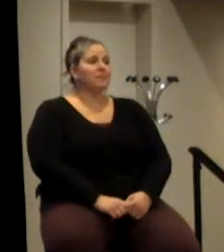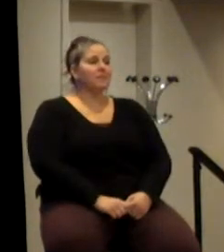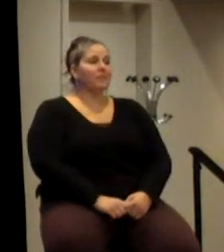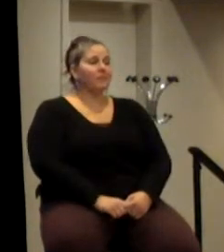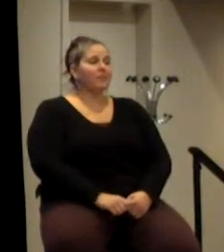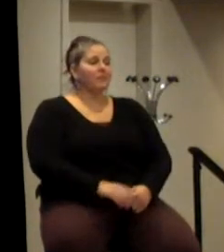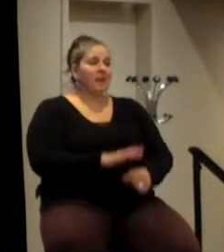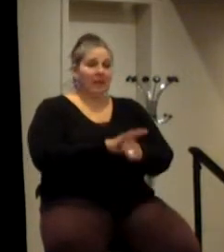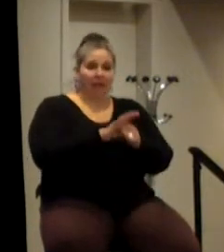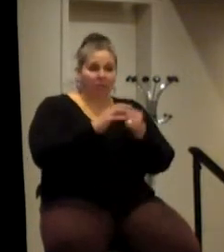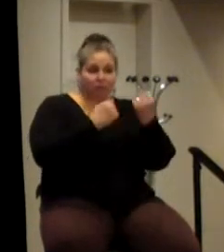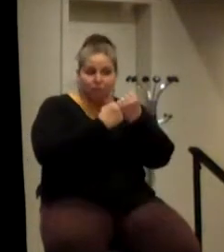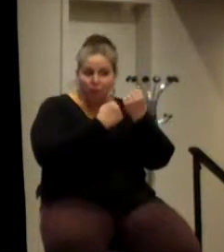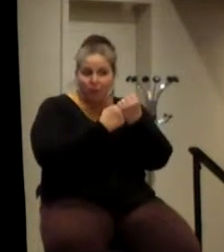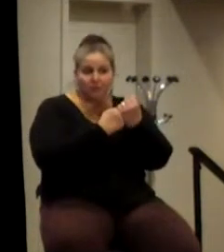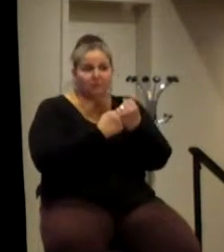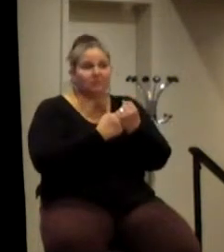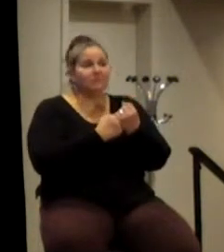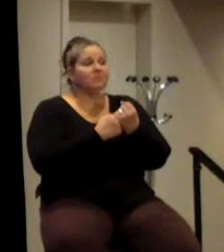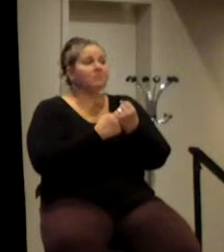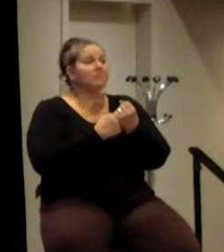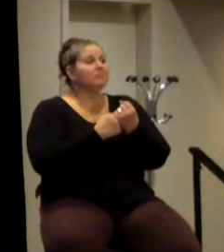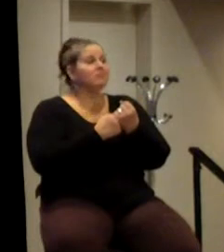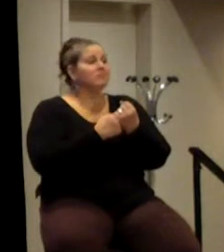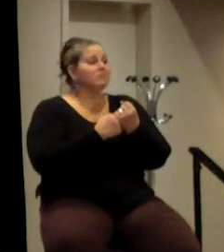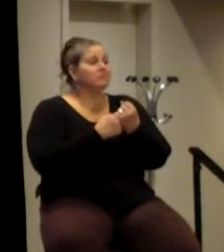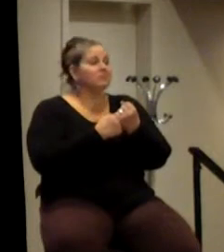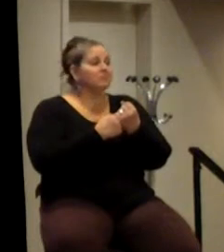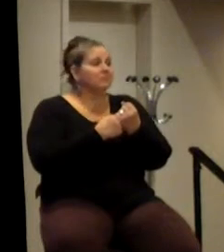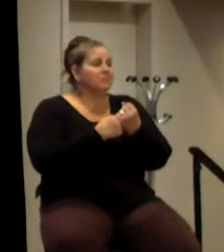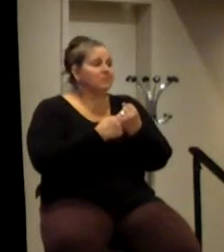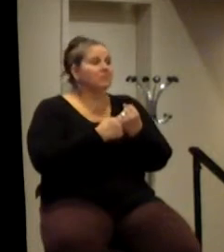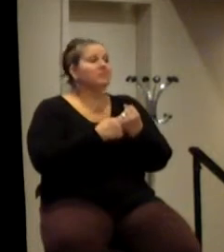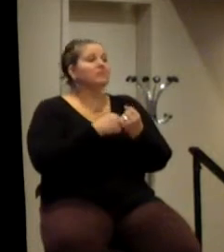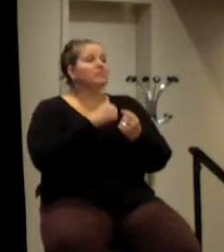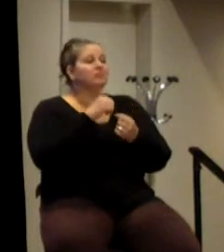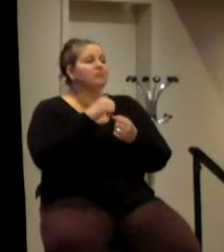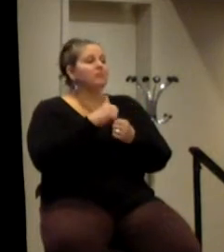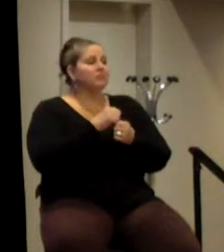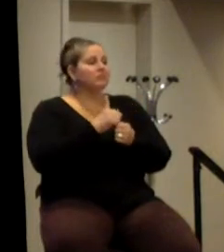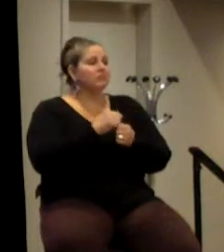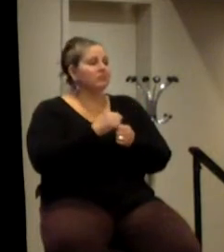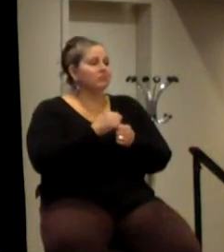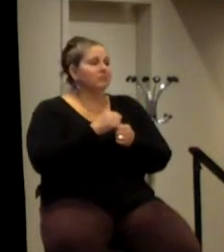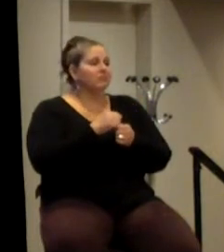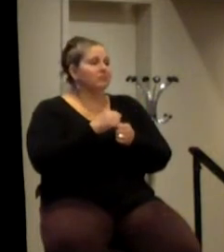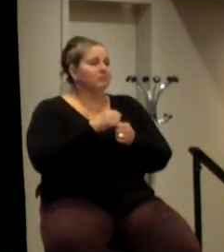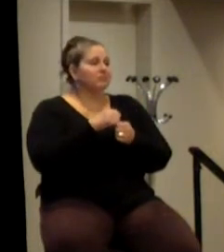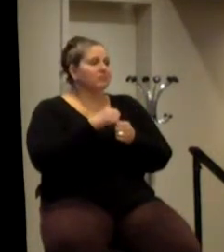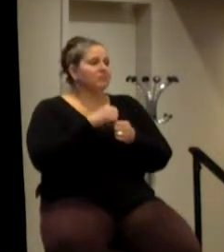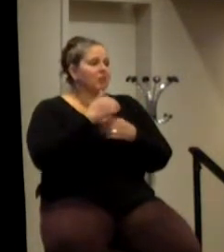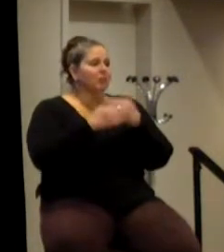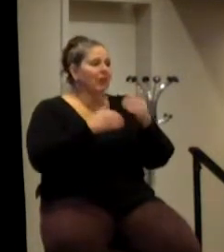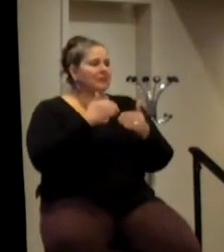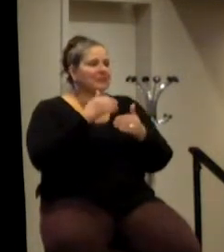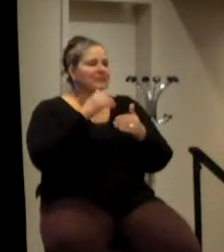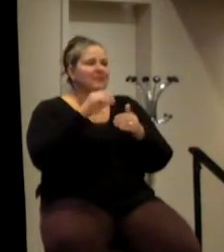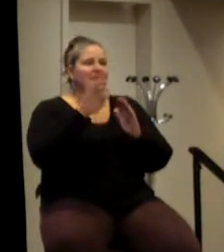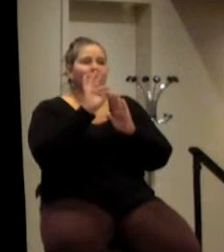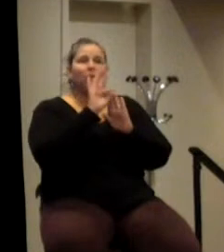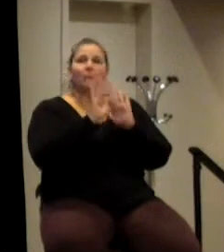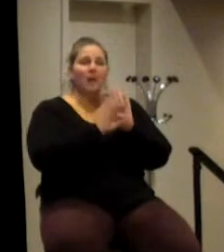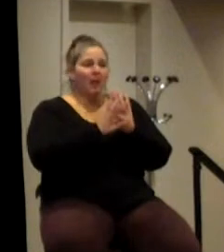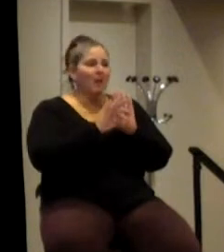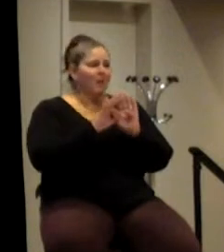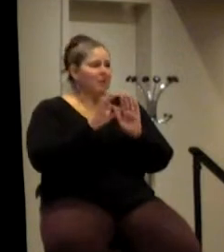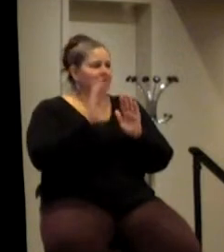reconciliation process for state and locals that formula will probably stay intact. If it changes, it hopefully won't change